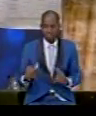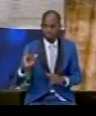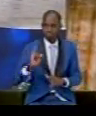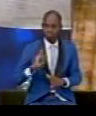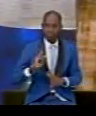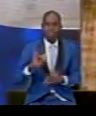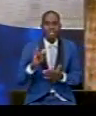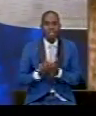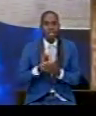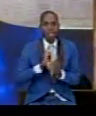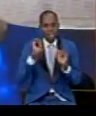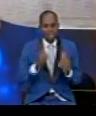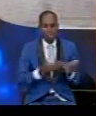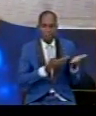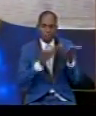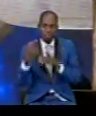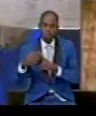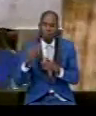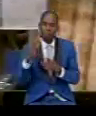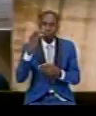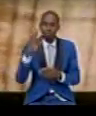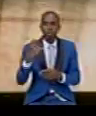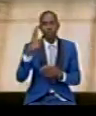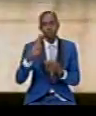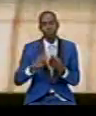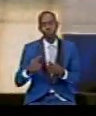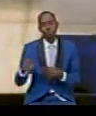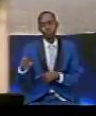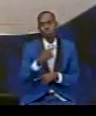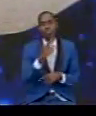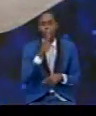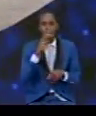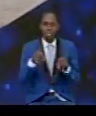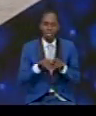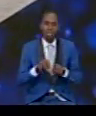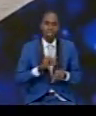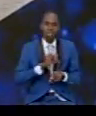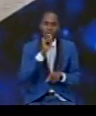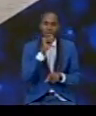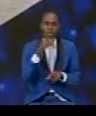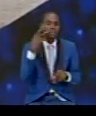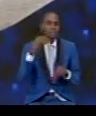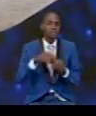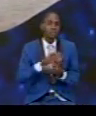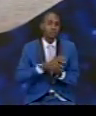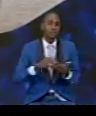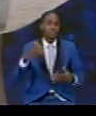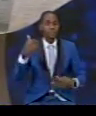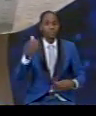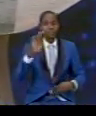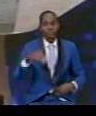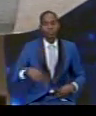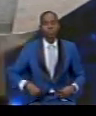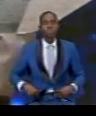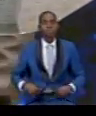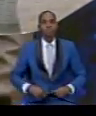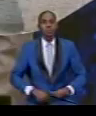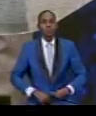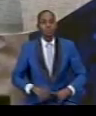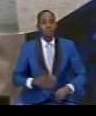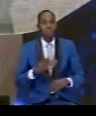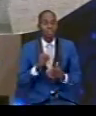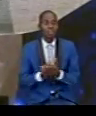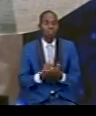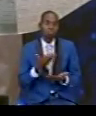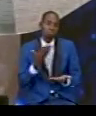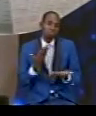be like I am look at verse 15 now in verse 15 for in Christ Jesus now that's a